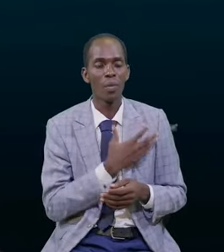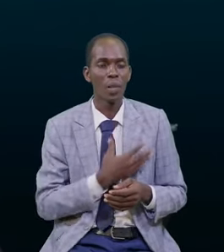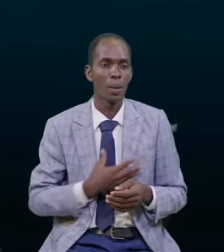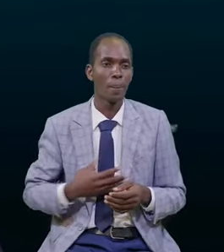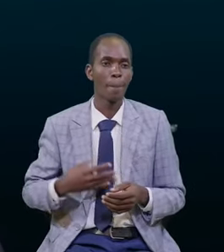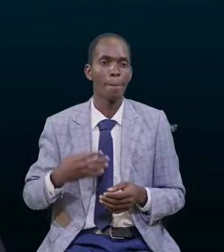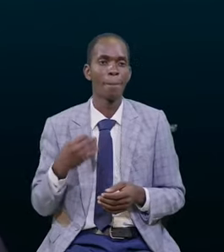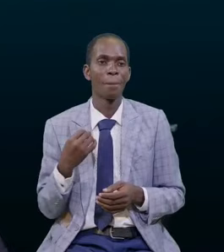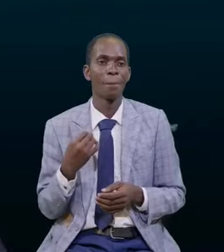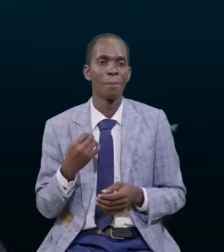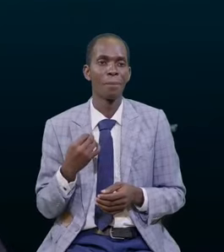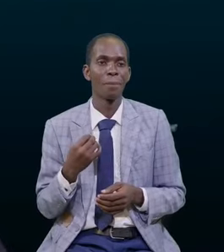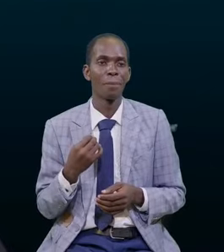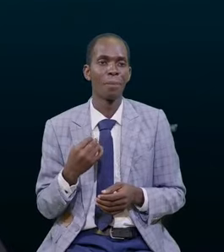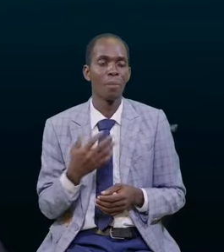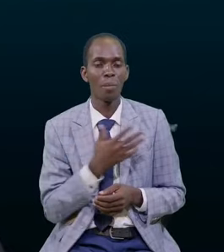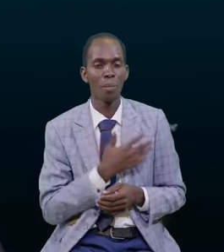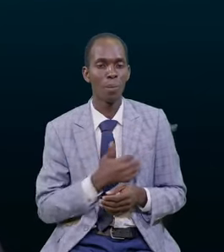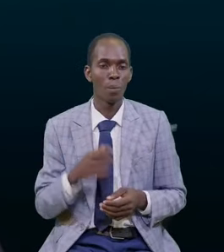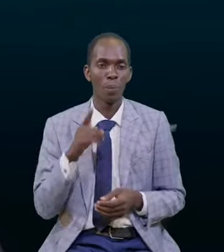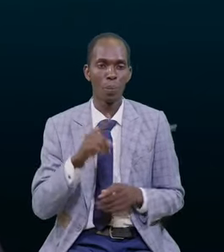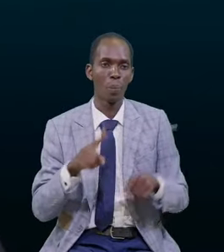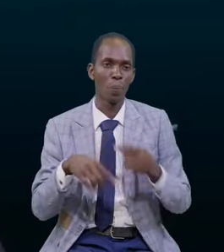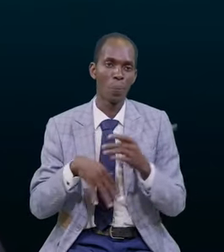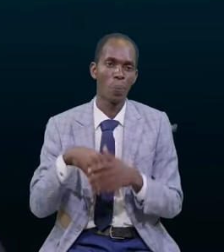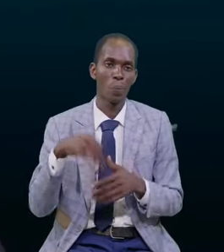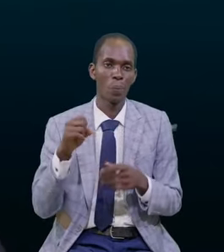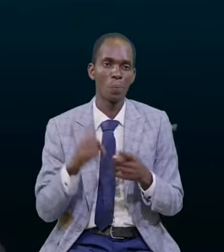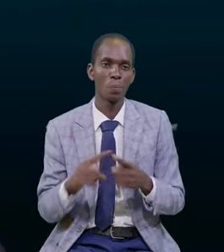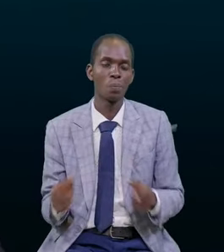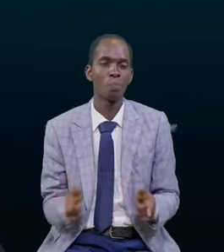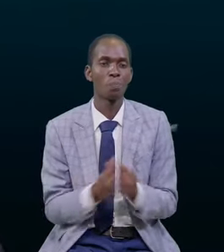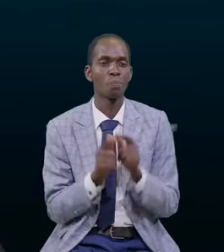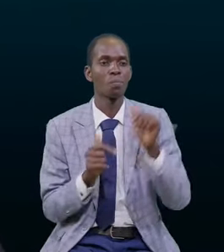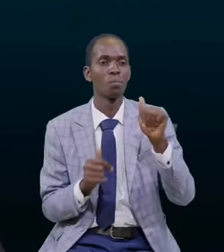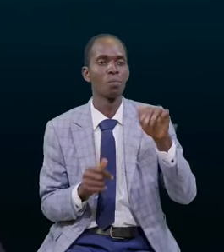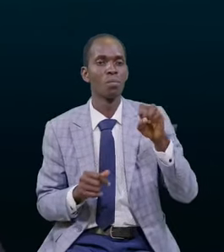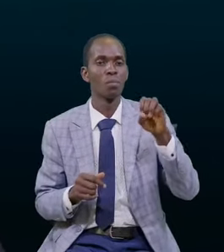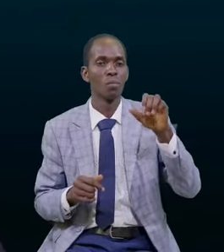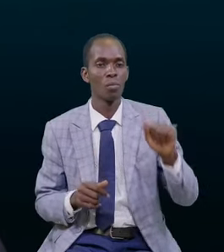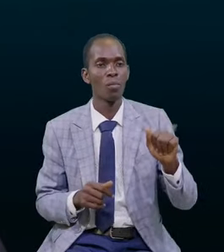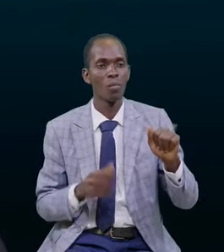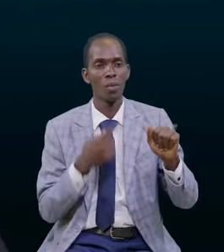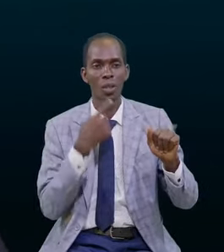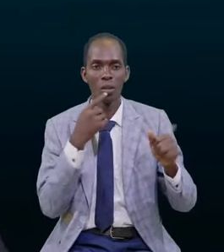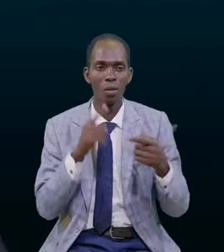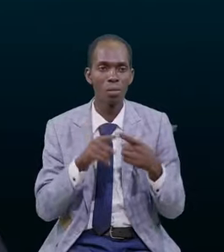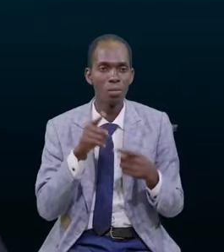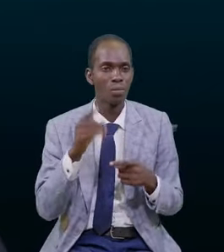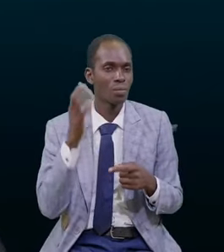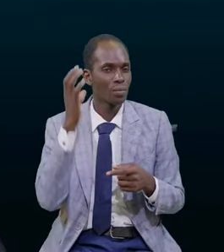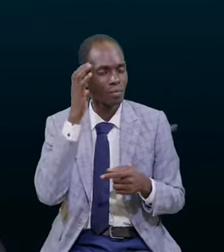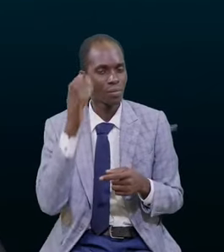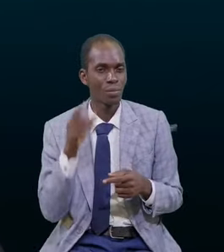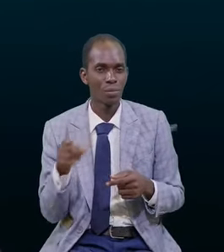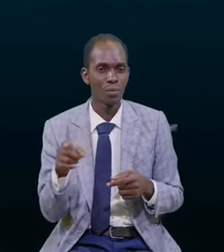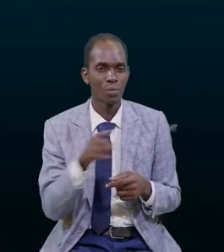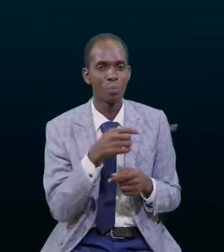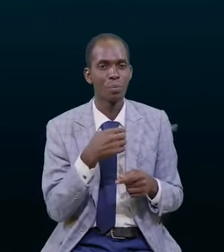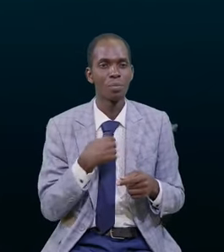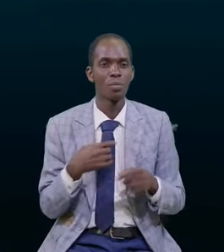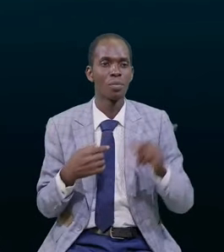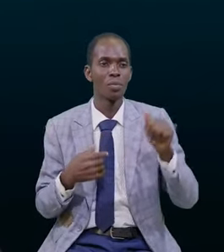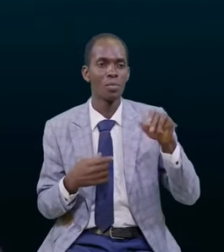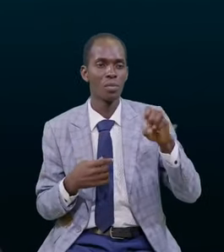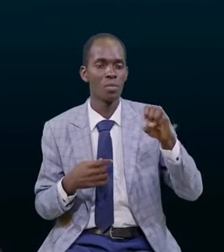king he says and he went out to meet ASA and said unto him hear ye me ASA and all Judah and